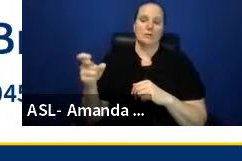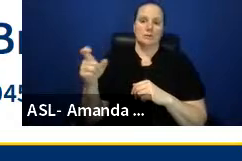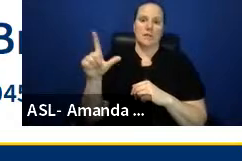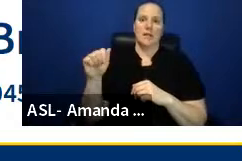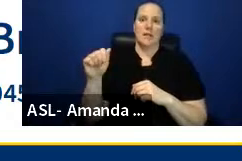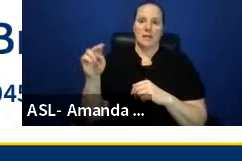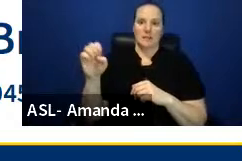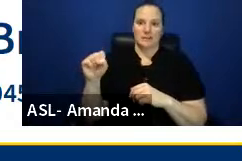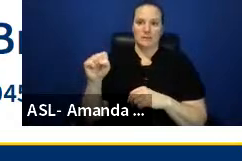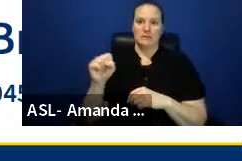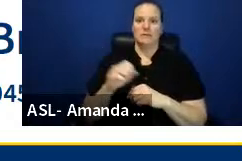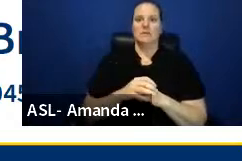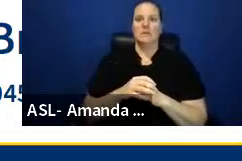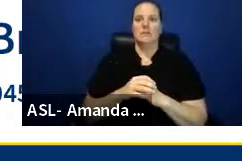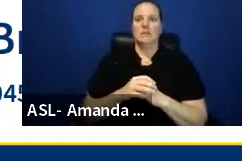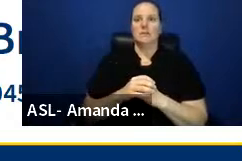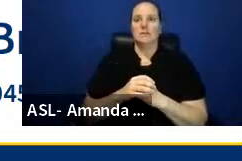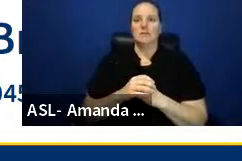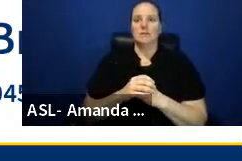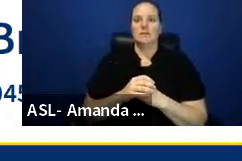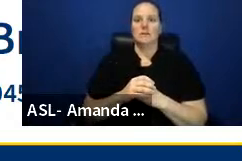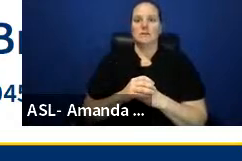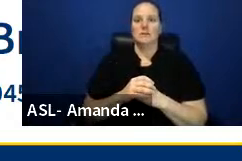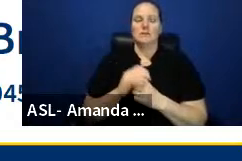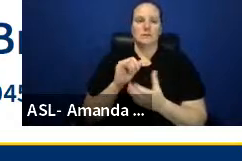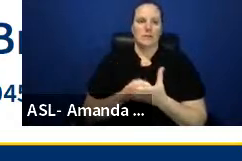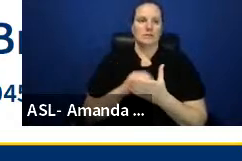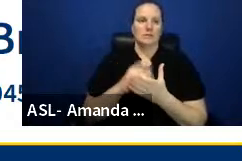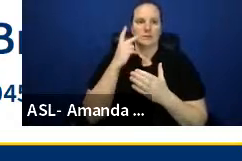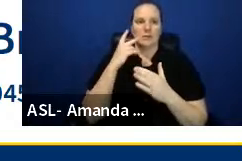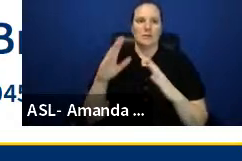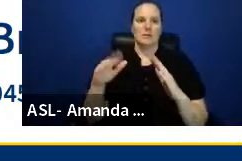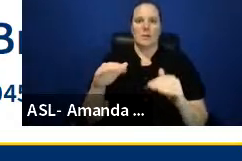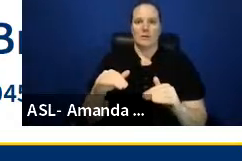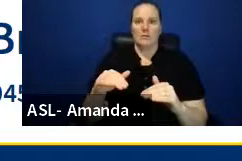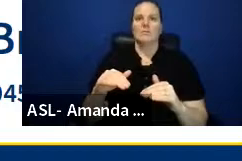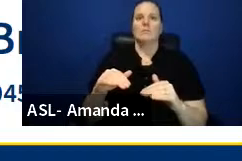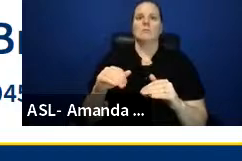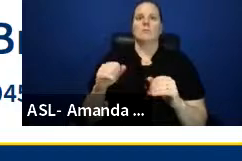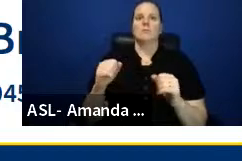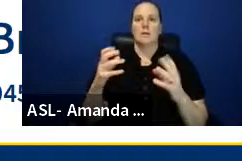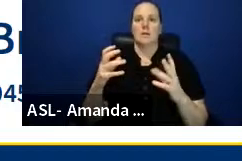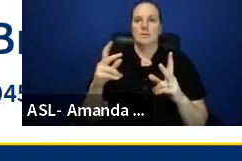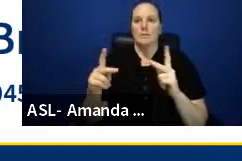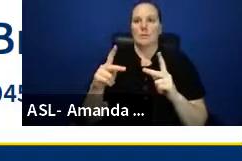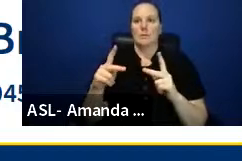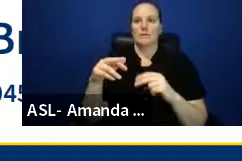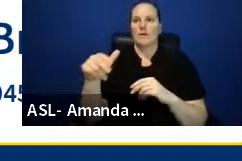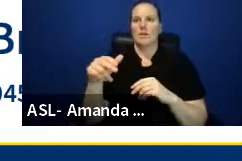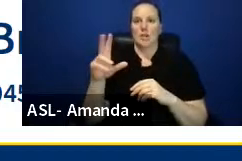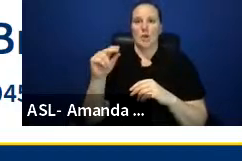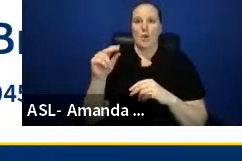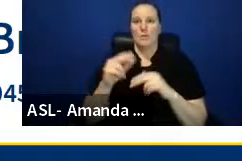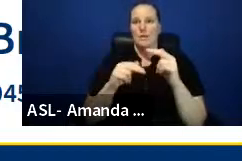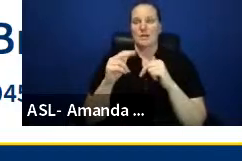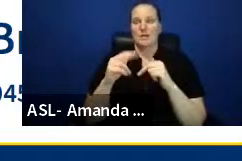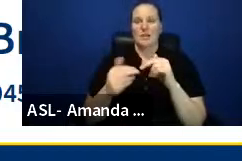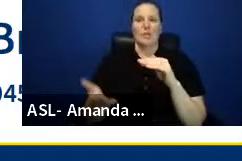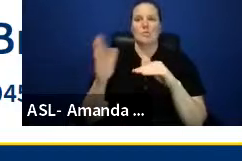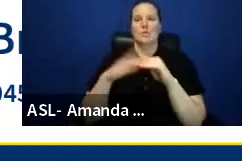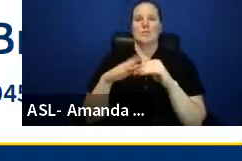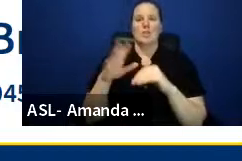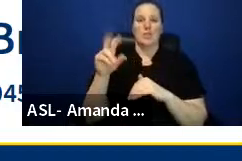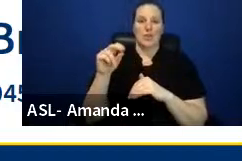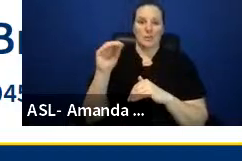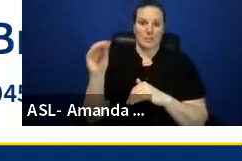design option in here. And as you can see at the bottom there, we're talking about total person throughput. The no build is increasing by about